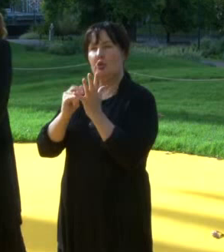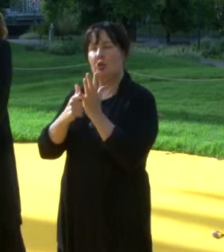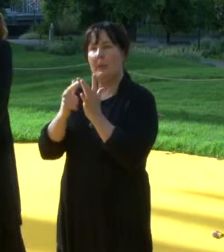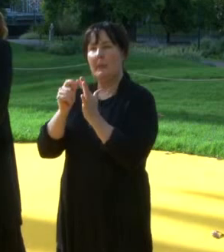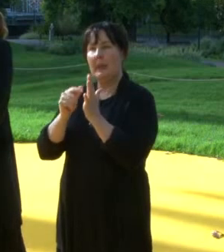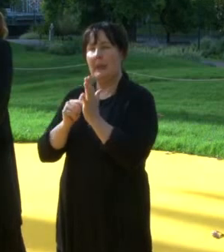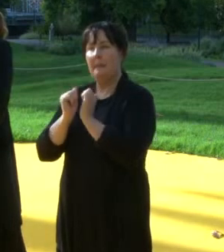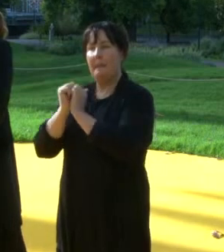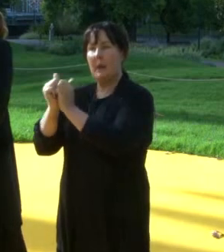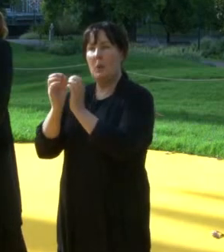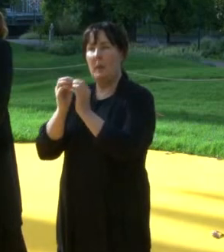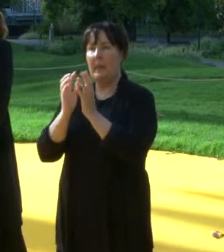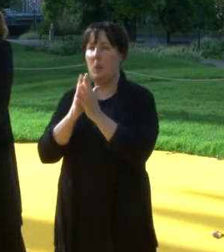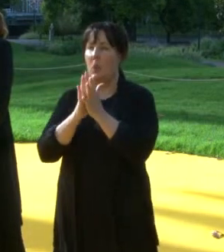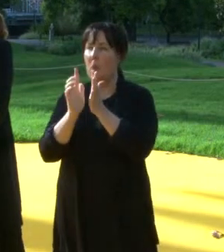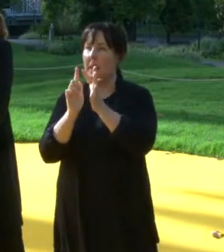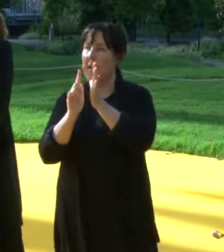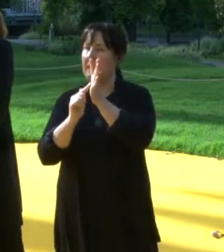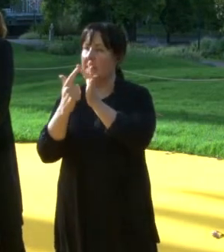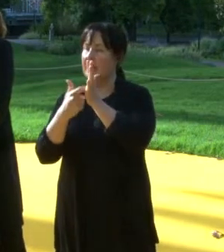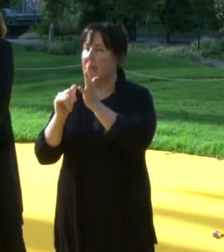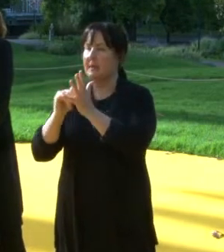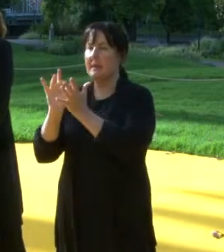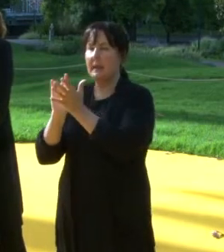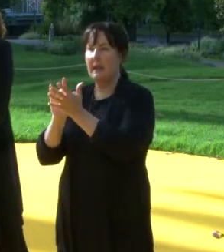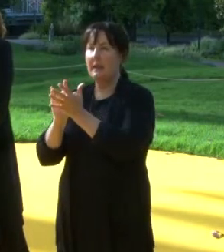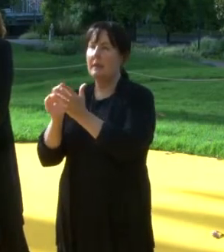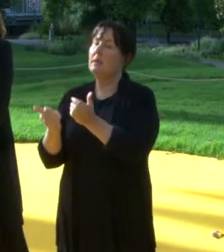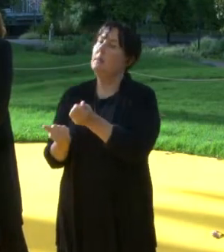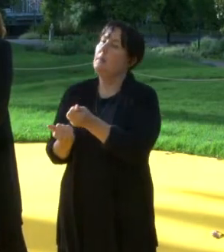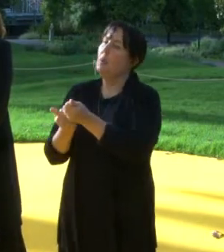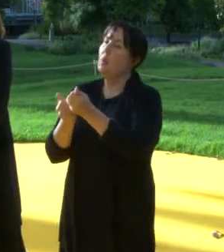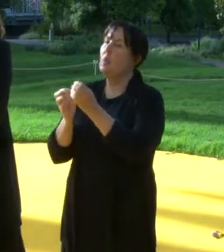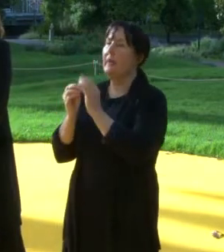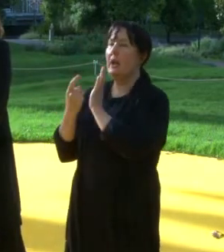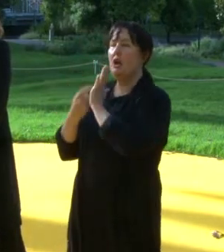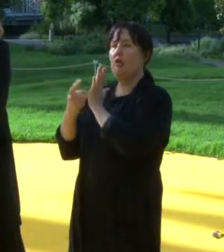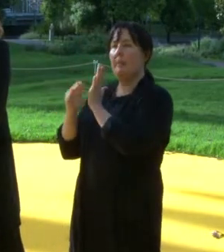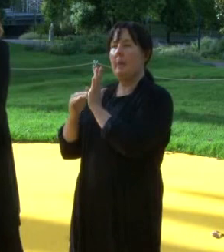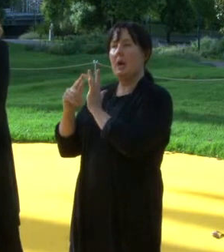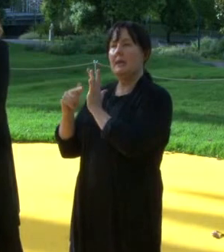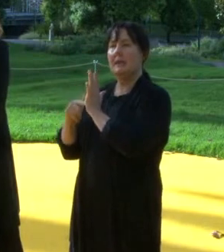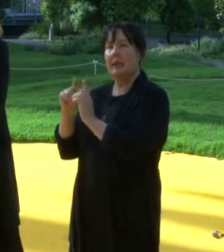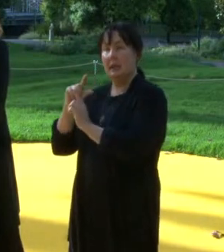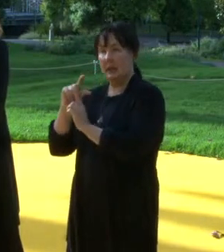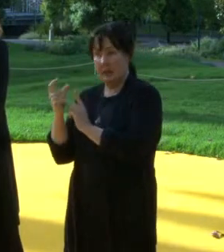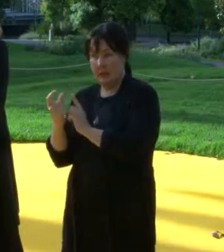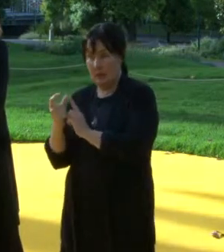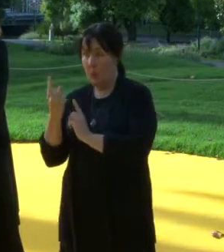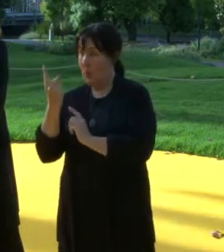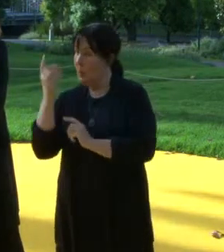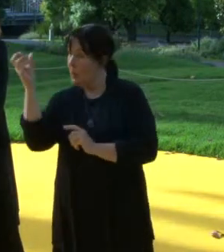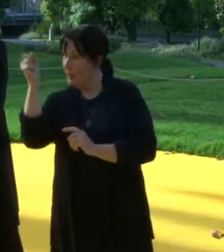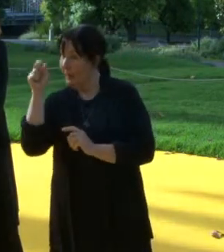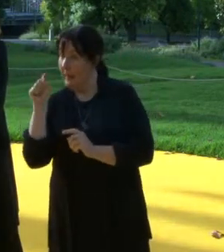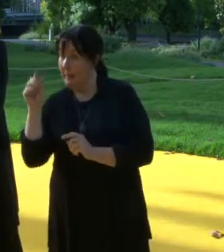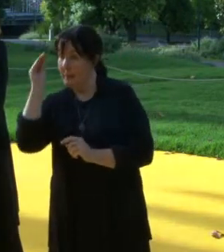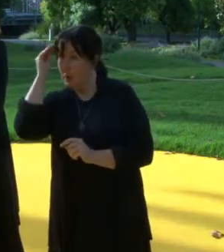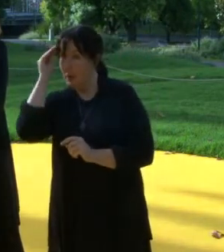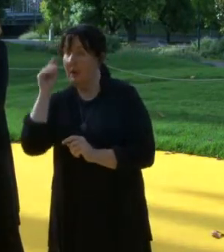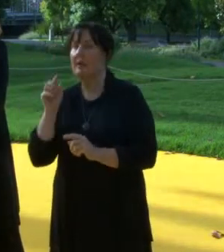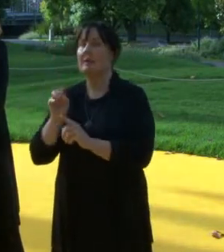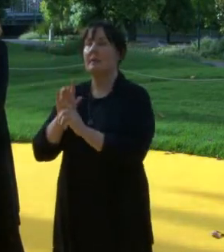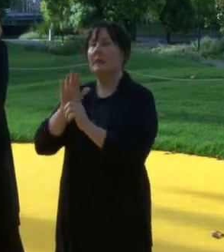With the generous support of RMIT Culture, tonight's winner of that award will have the opportunity to spend 2 weeks